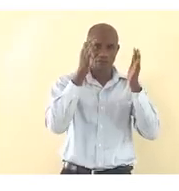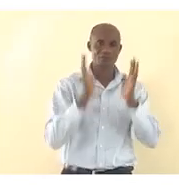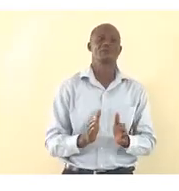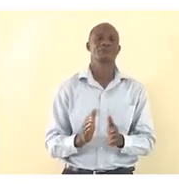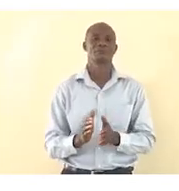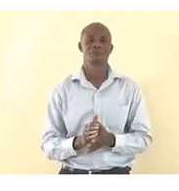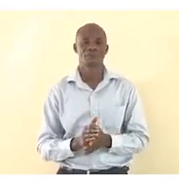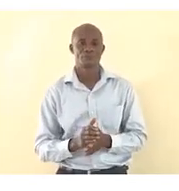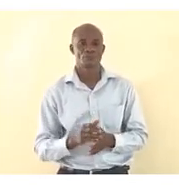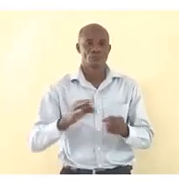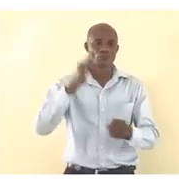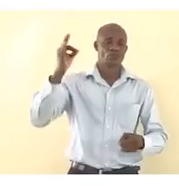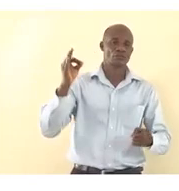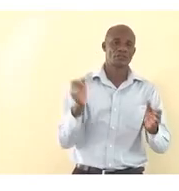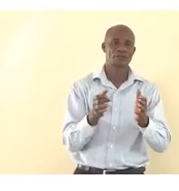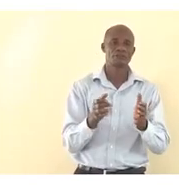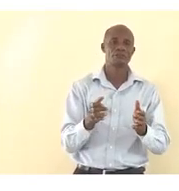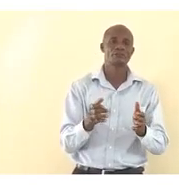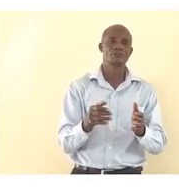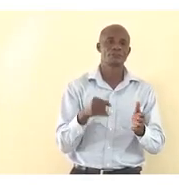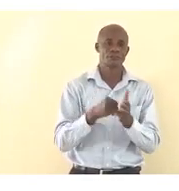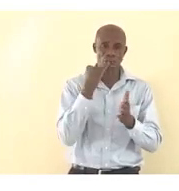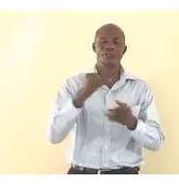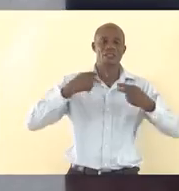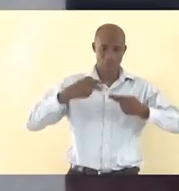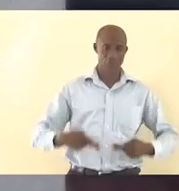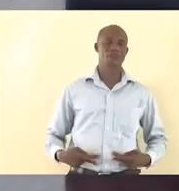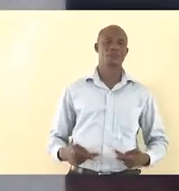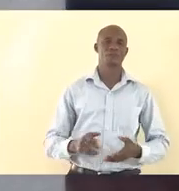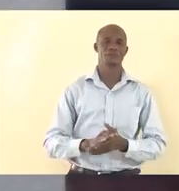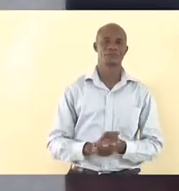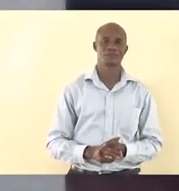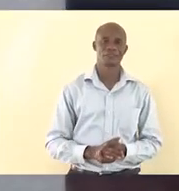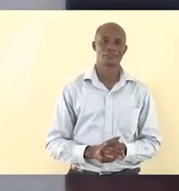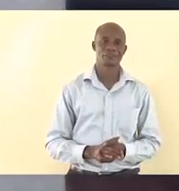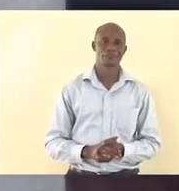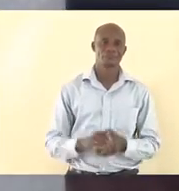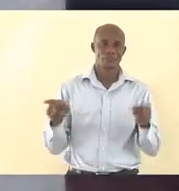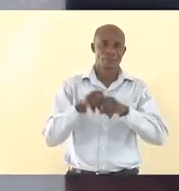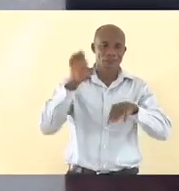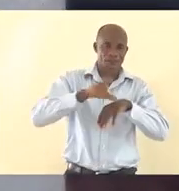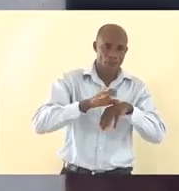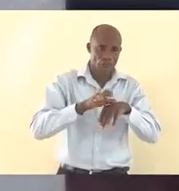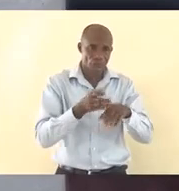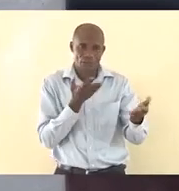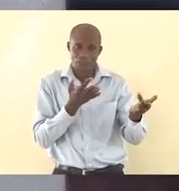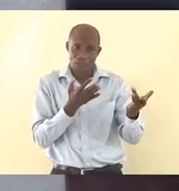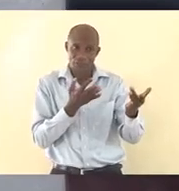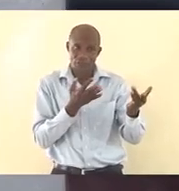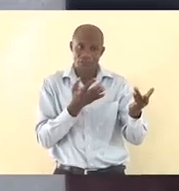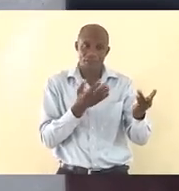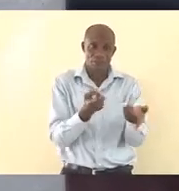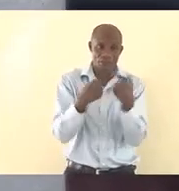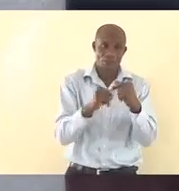is clearly communitarian spirituality. As the church anticipates the Feast of Pentecost,